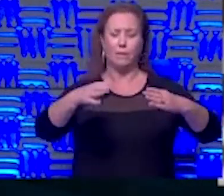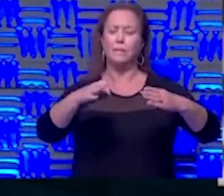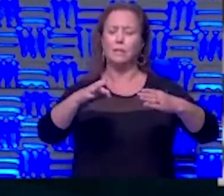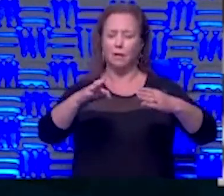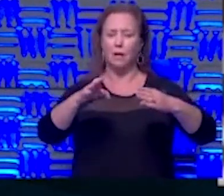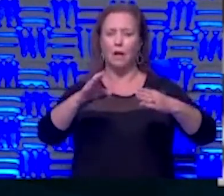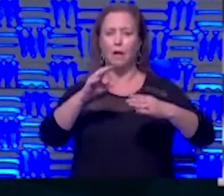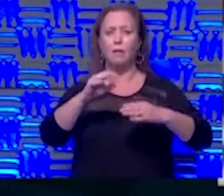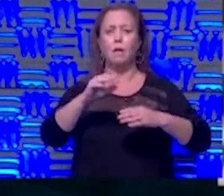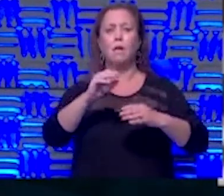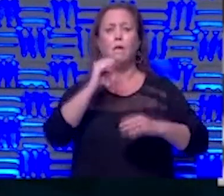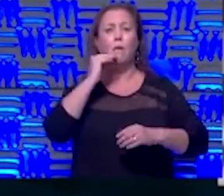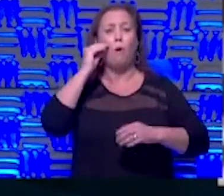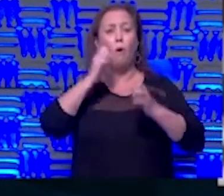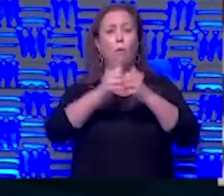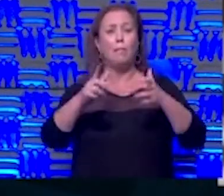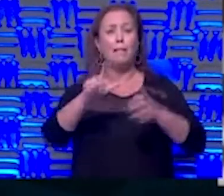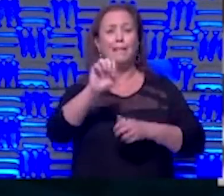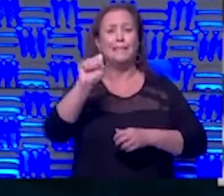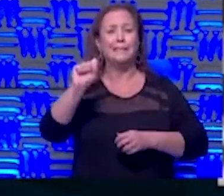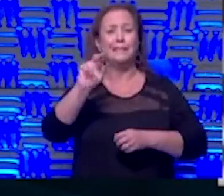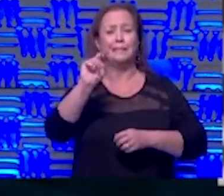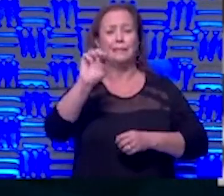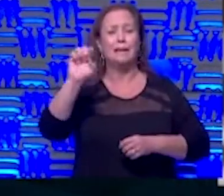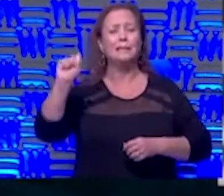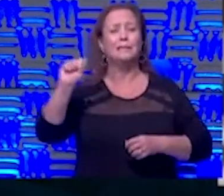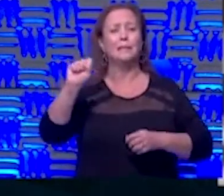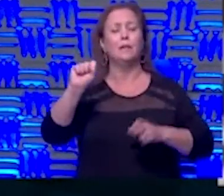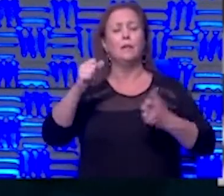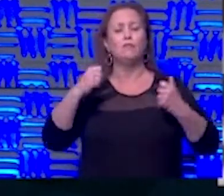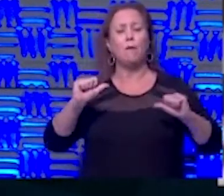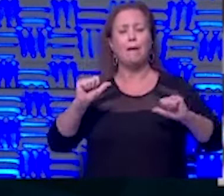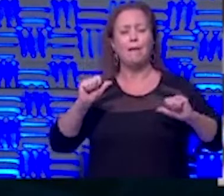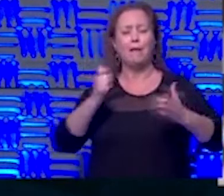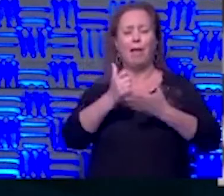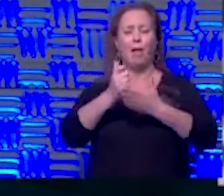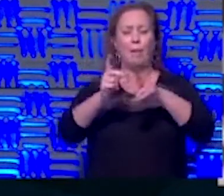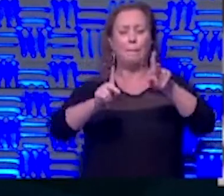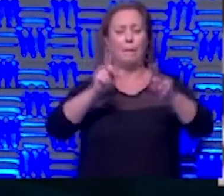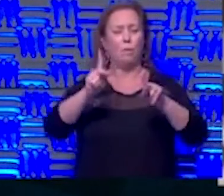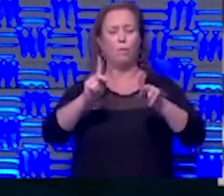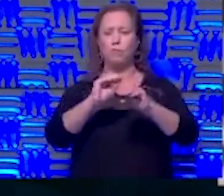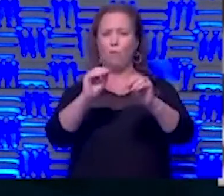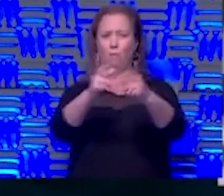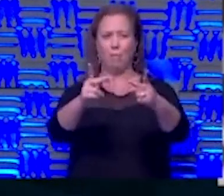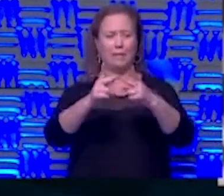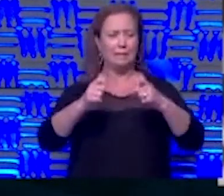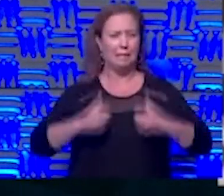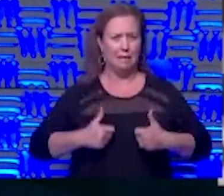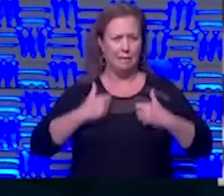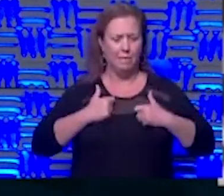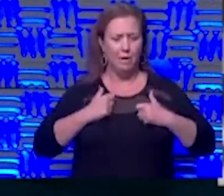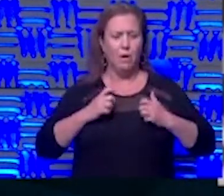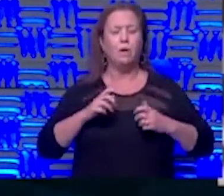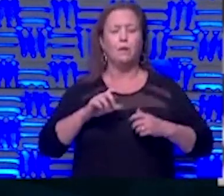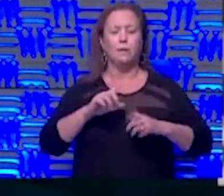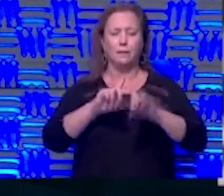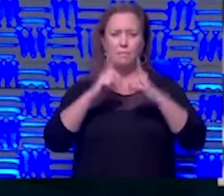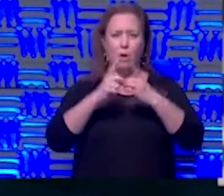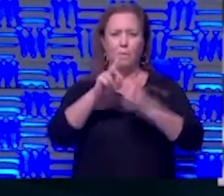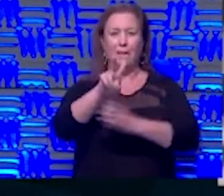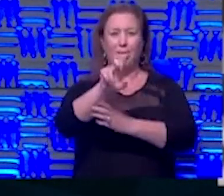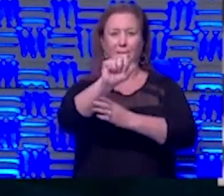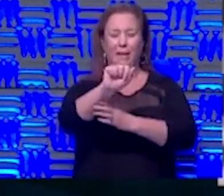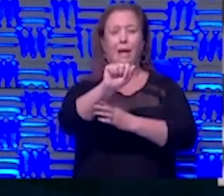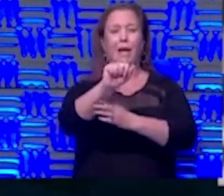on homelessness and trying to help those who are in a circumstance with no place to live. The Department of Veterans Affairs has a